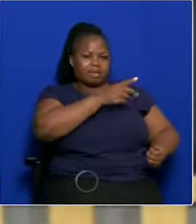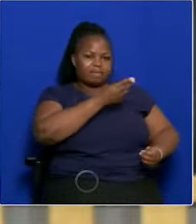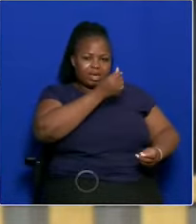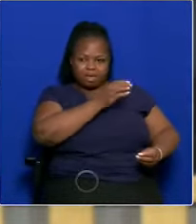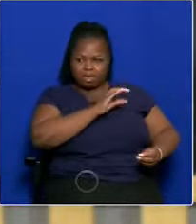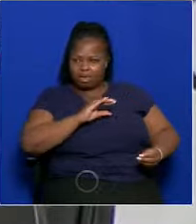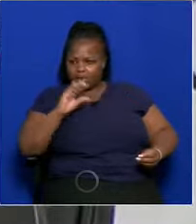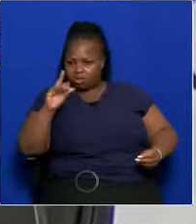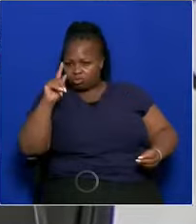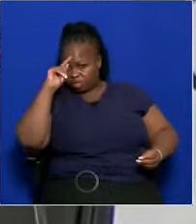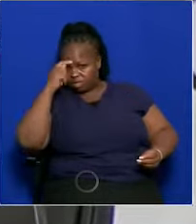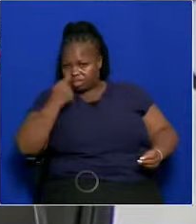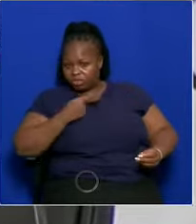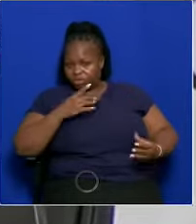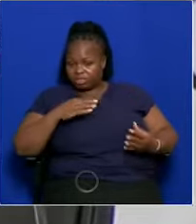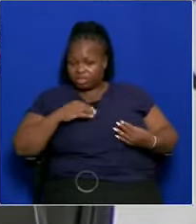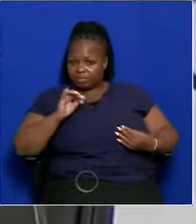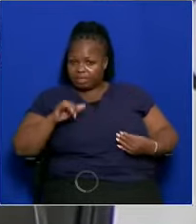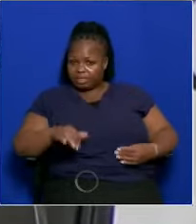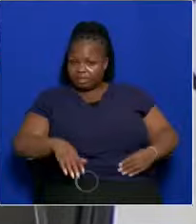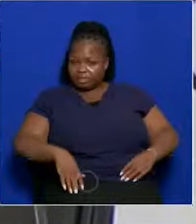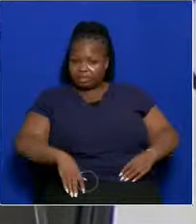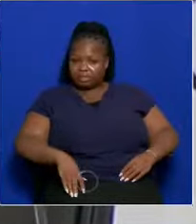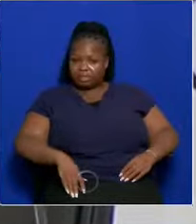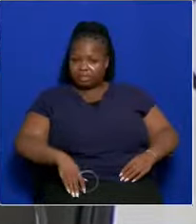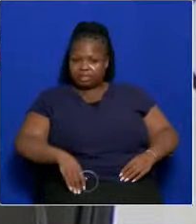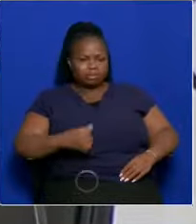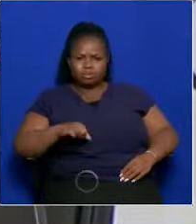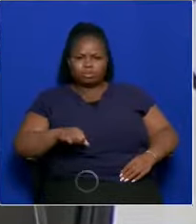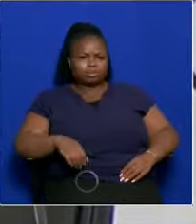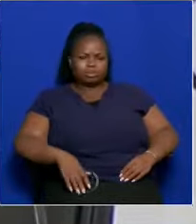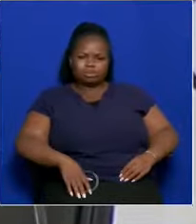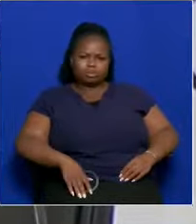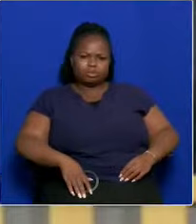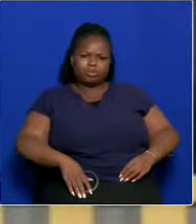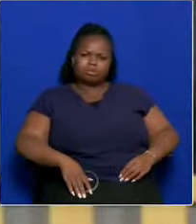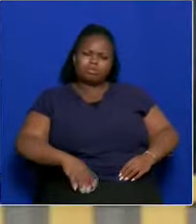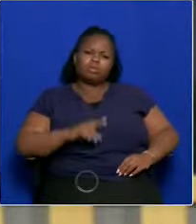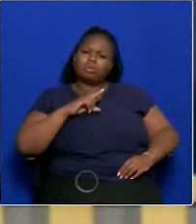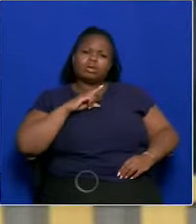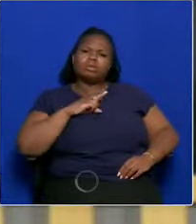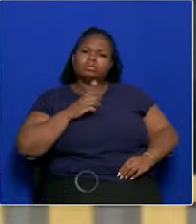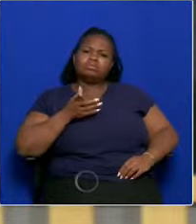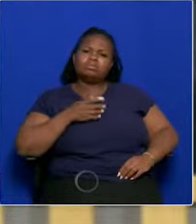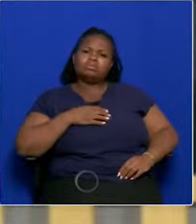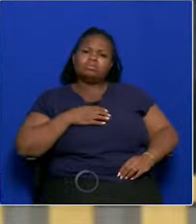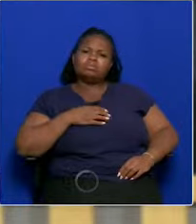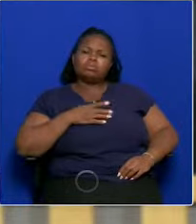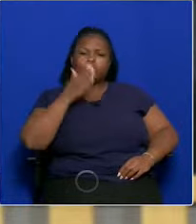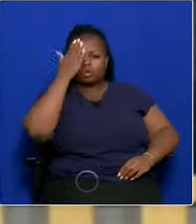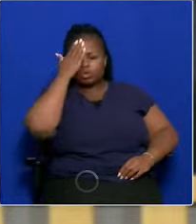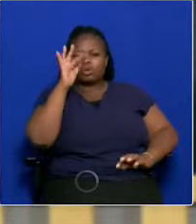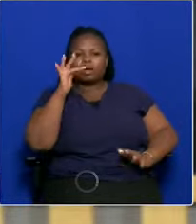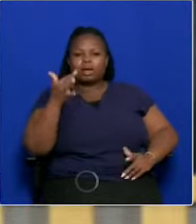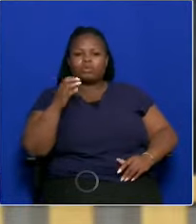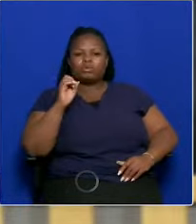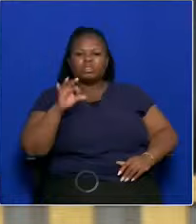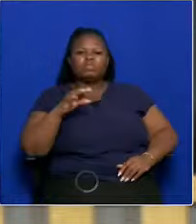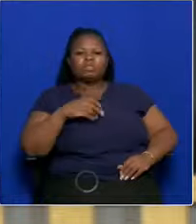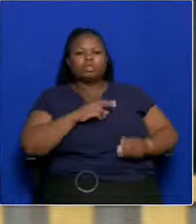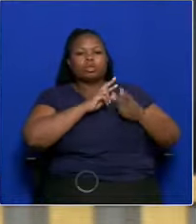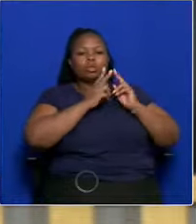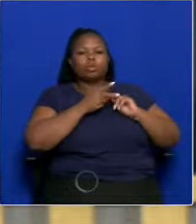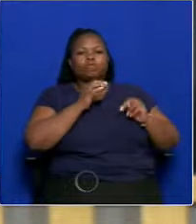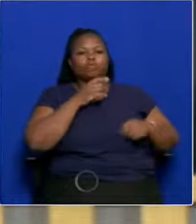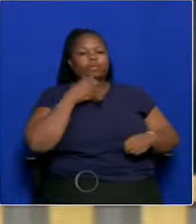accept that factually? I don't. You don't? I don't. Okay, explain how we would know that you got a loan from Mr. Matlala if